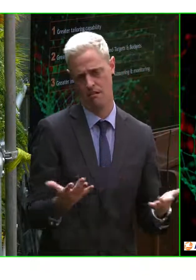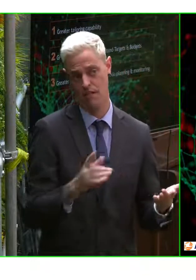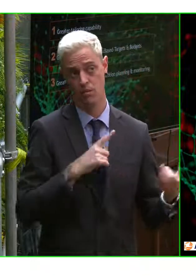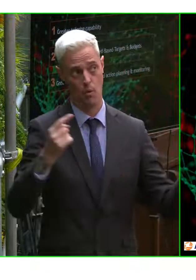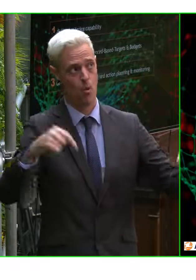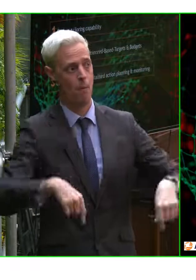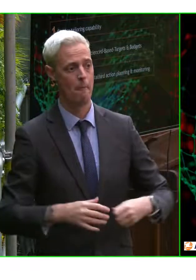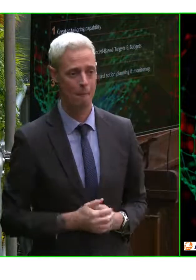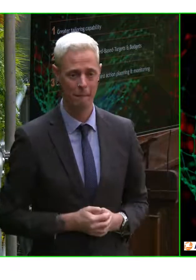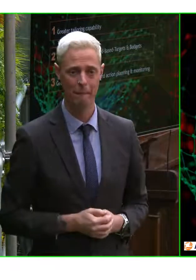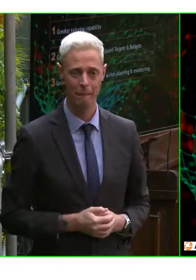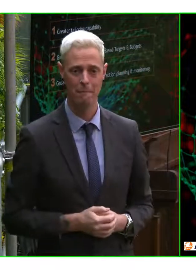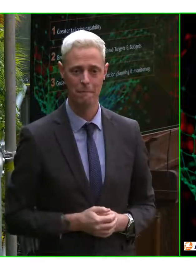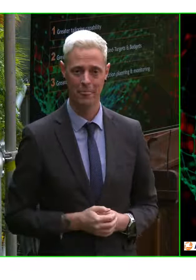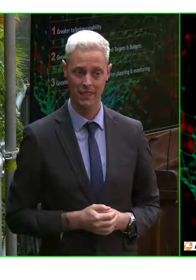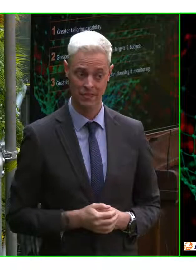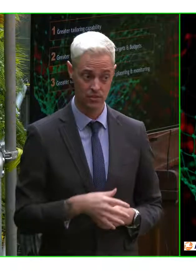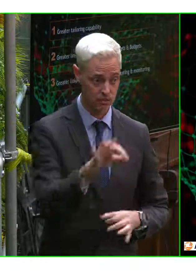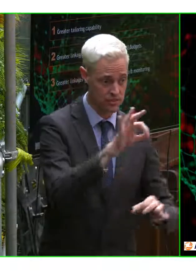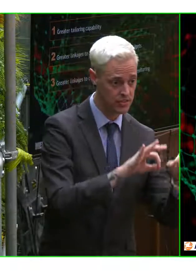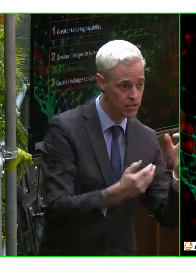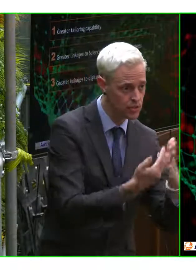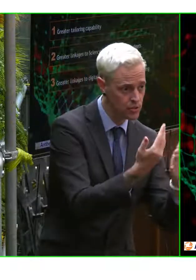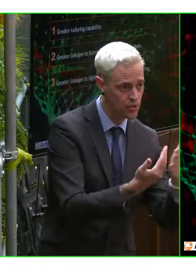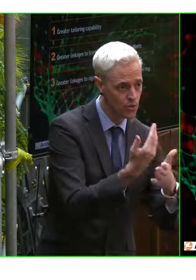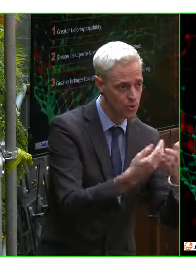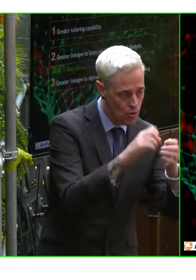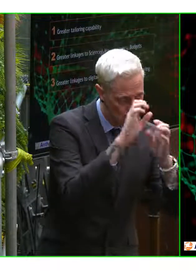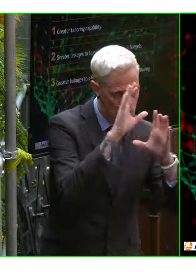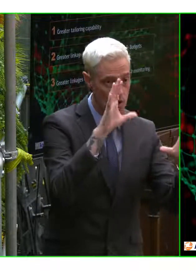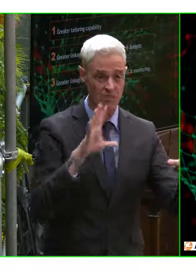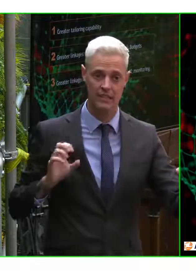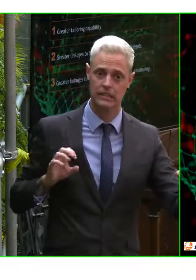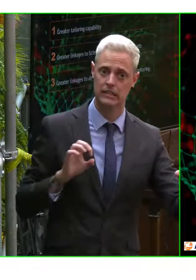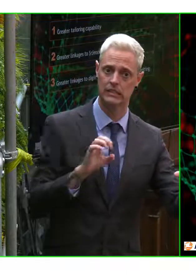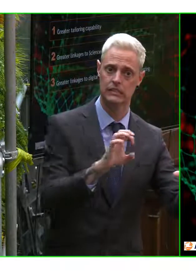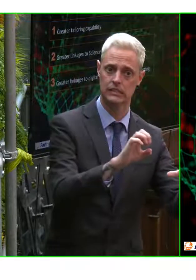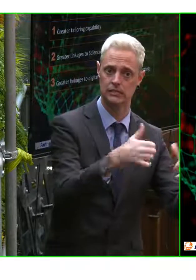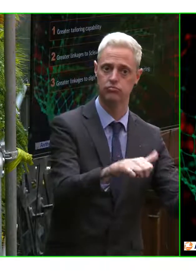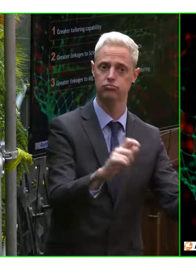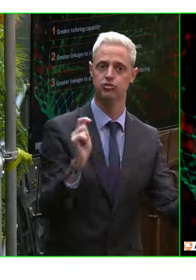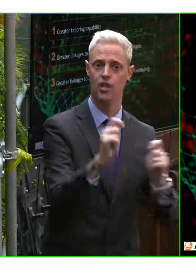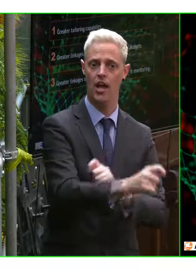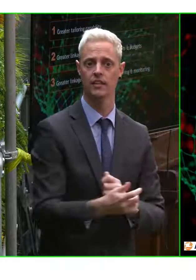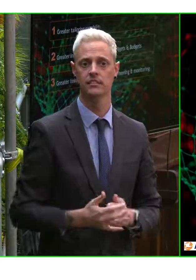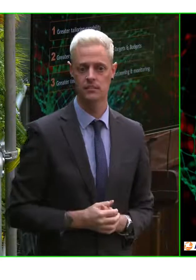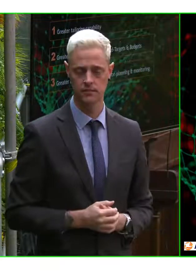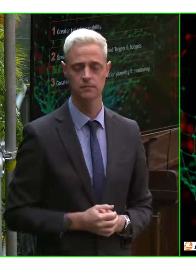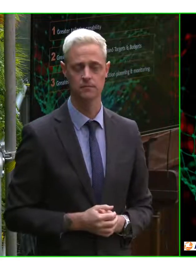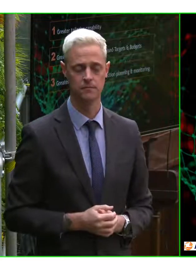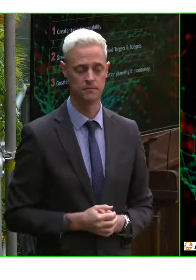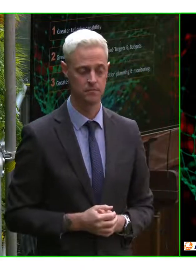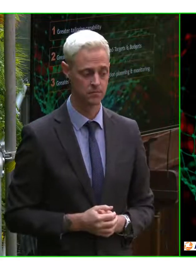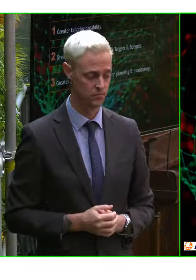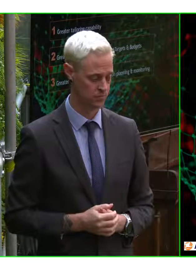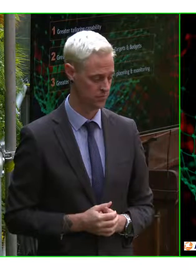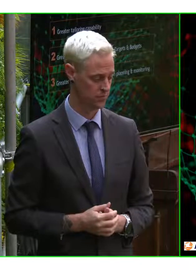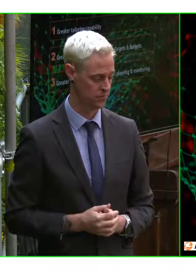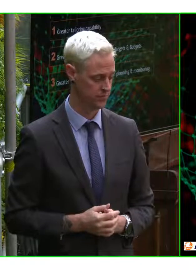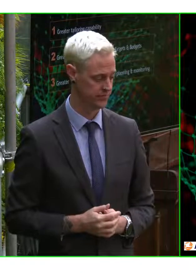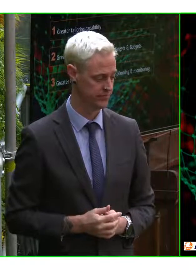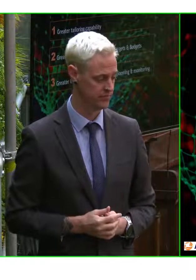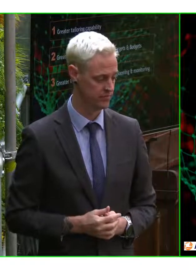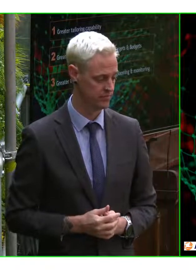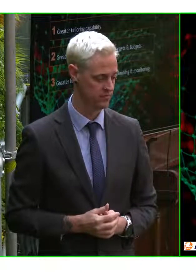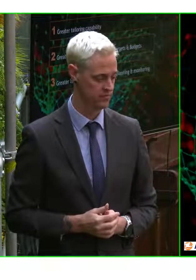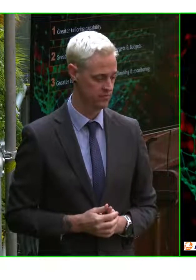all here. We need to try and keep up with the science. So that's the second thing. And I think the final thing really comes back to some of that tech enablement that I